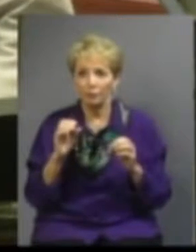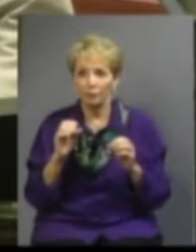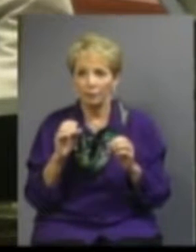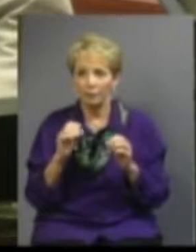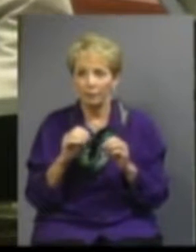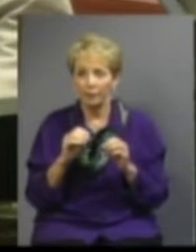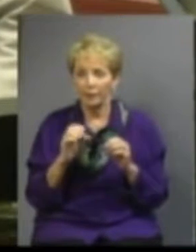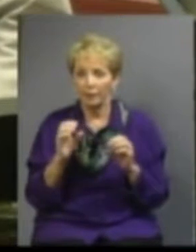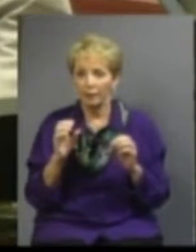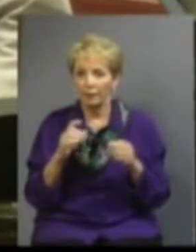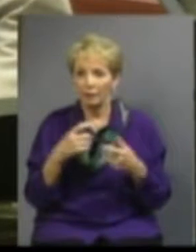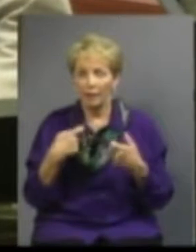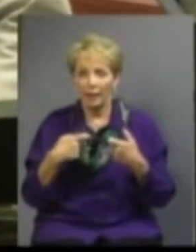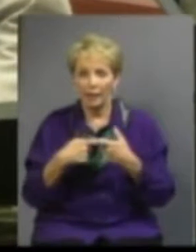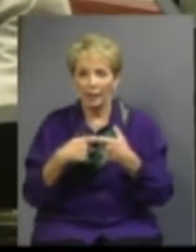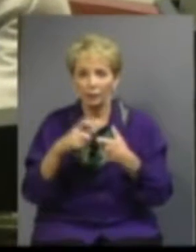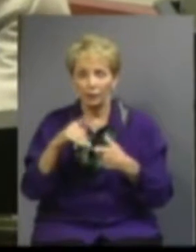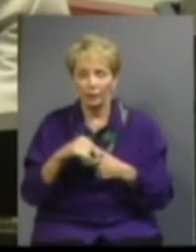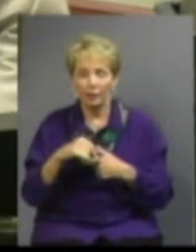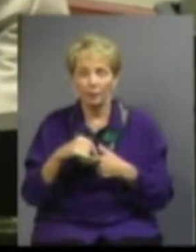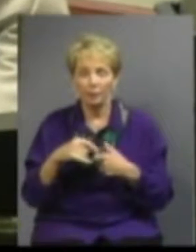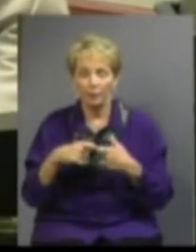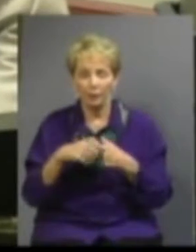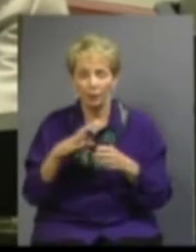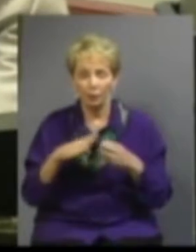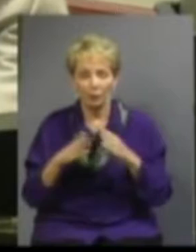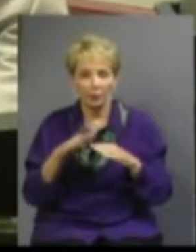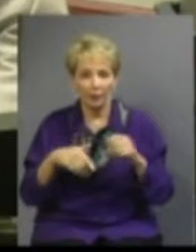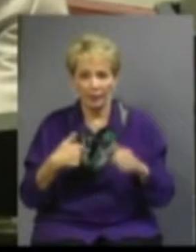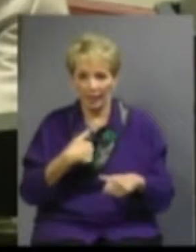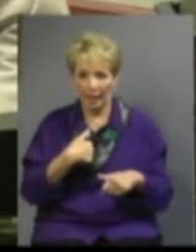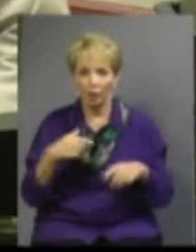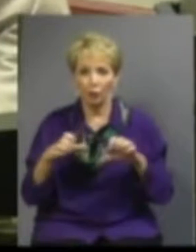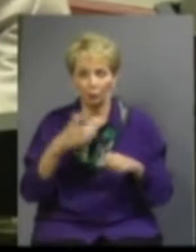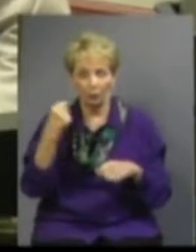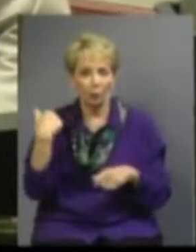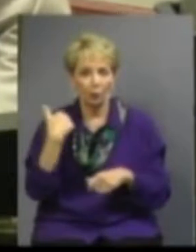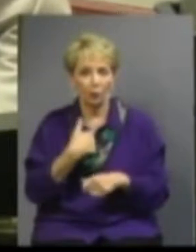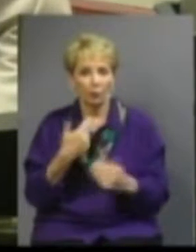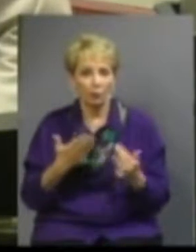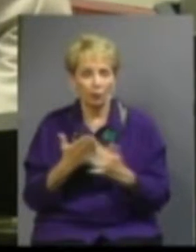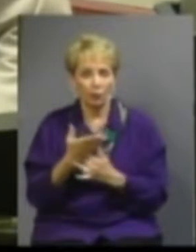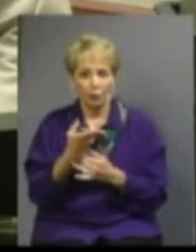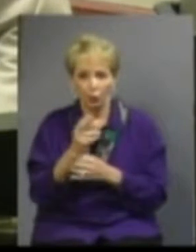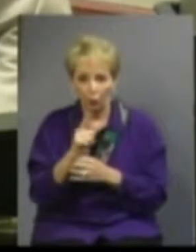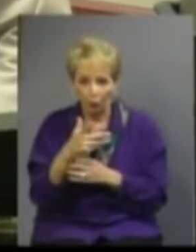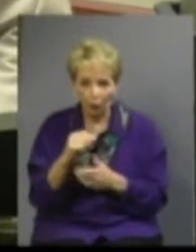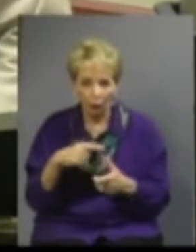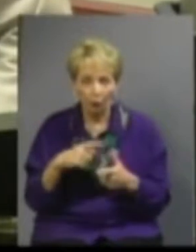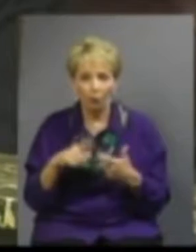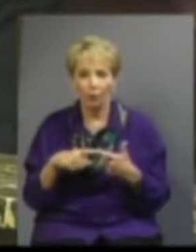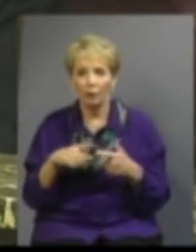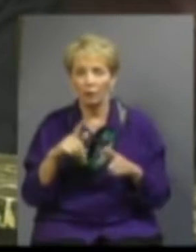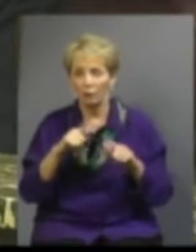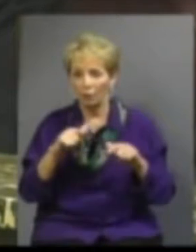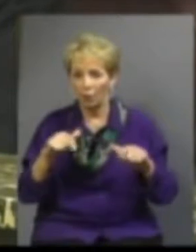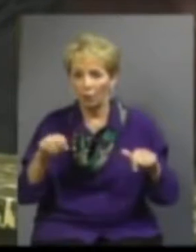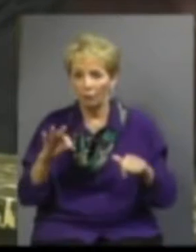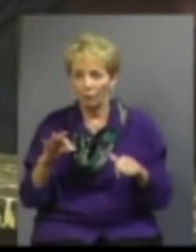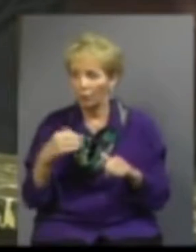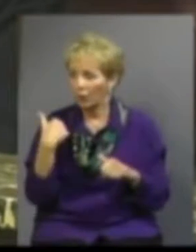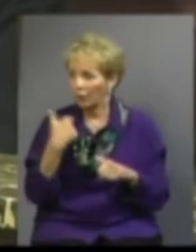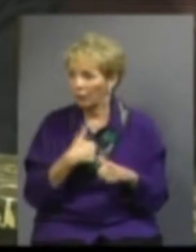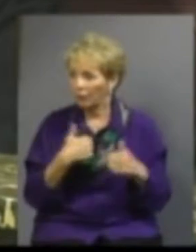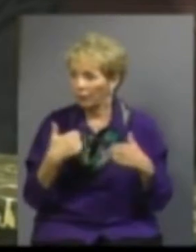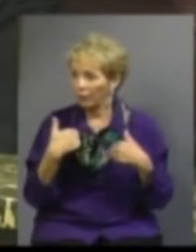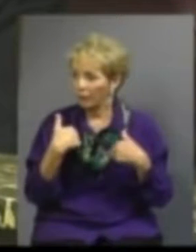a Electric City public power community than I do, because we've come through Hugo and all kinds when we